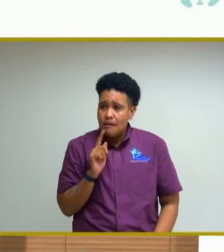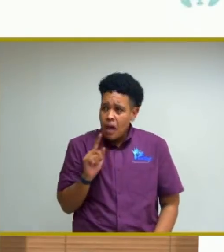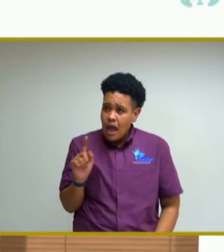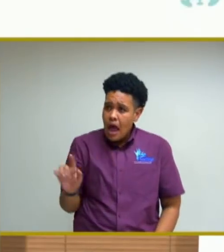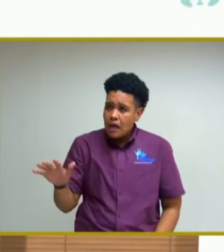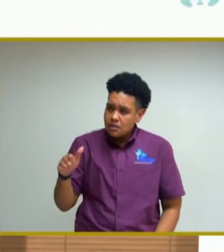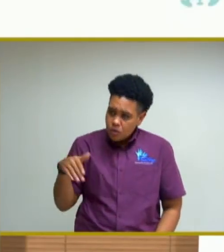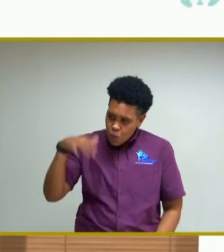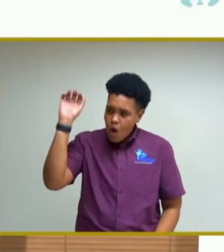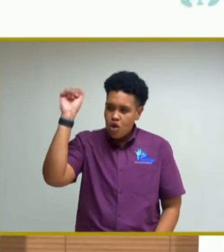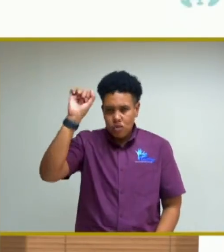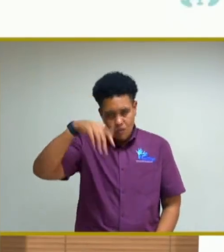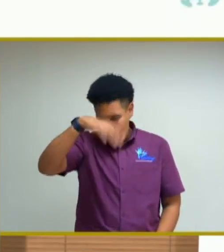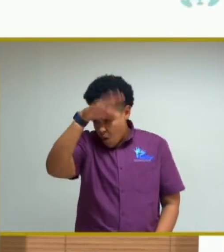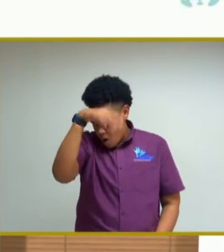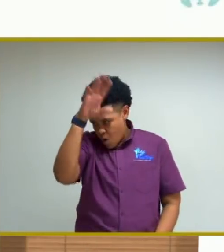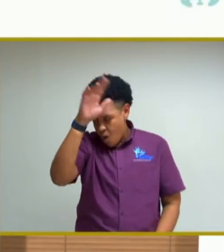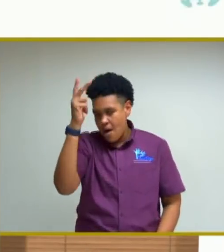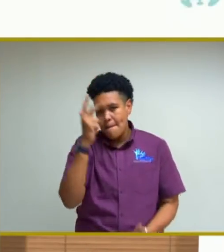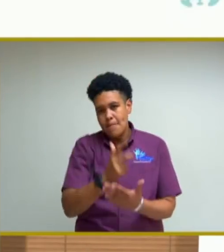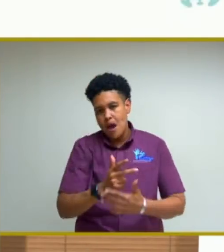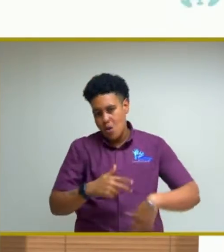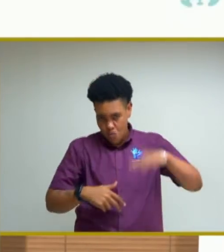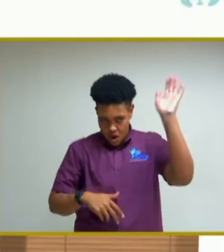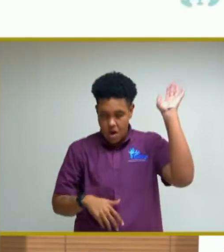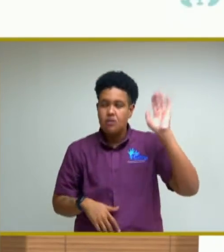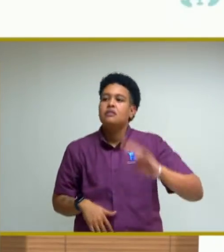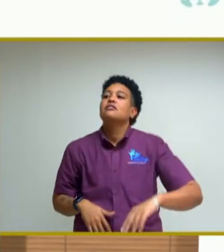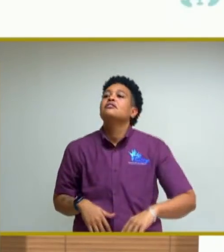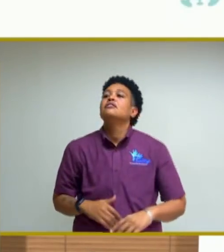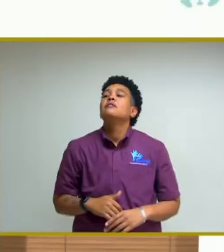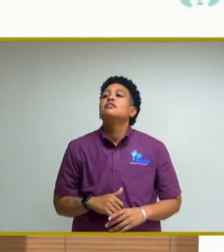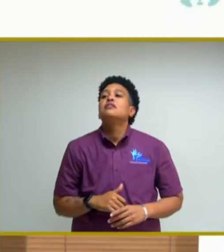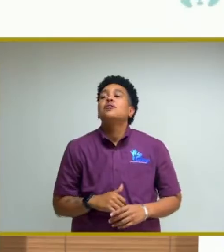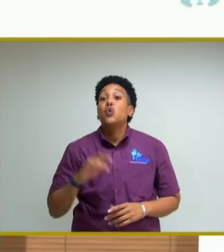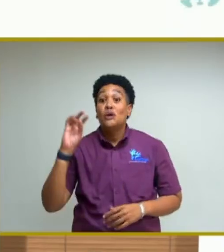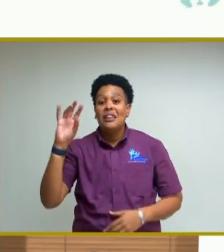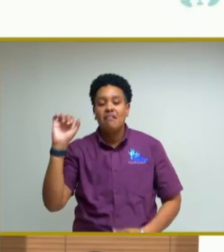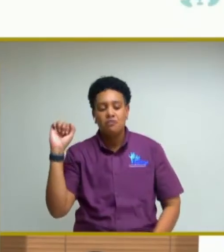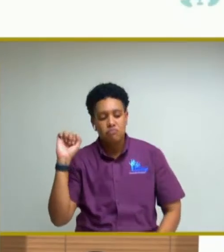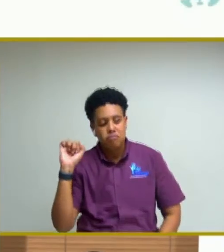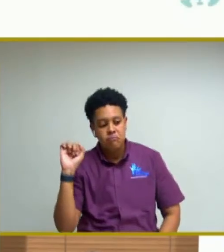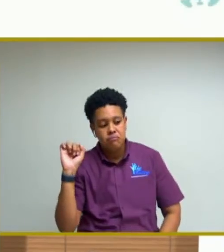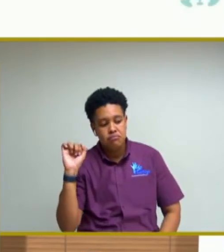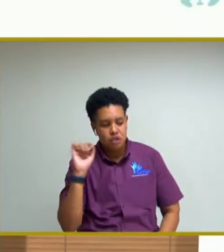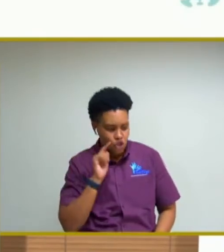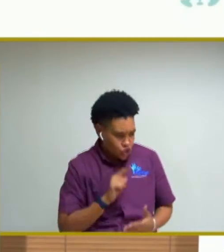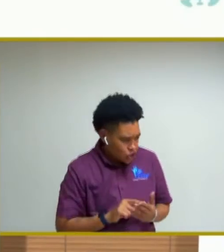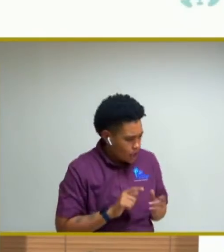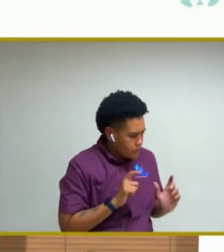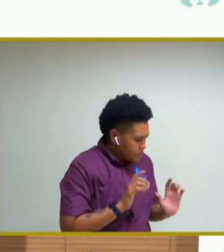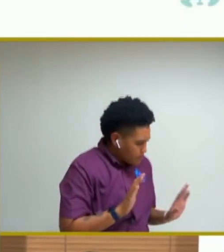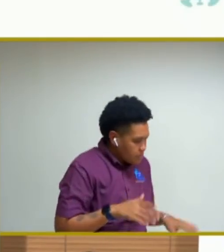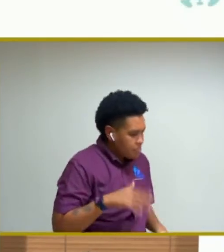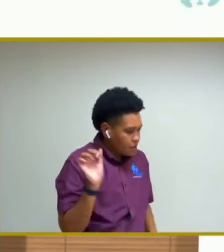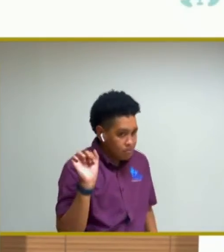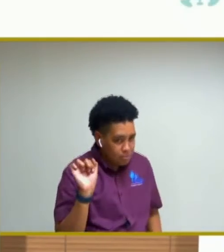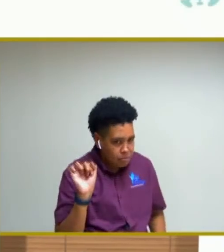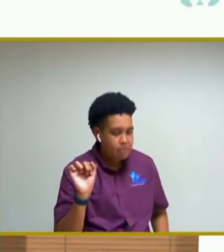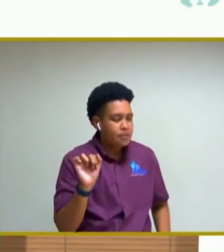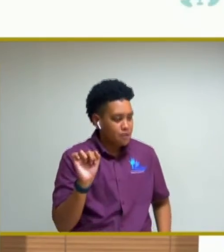to move along to the parking area, which is over by the indoor stadium.